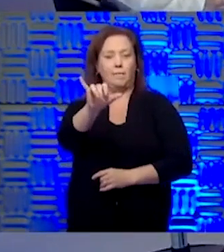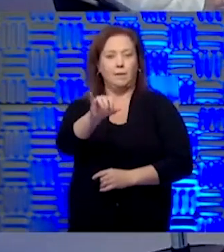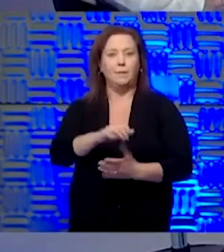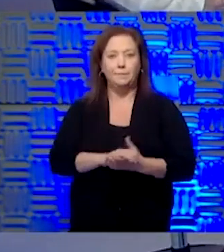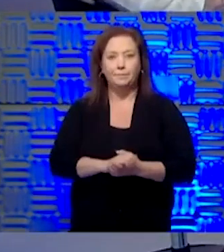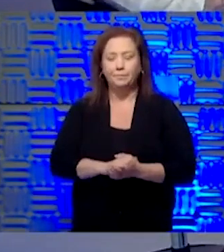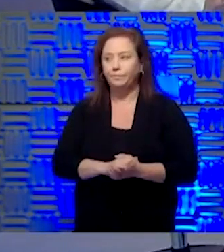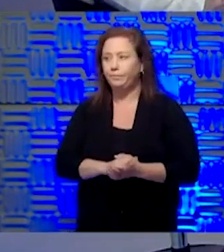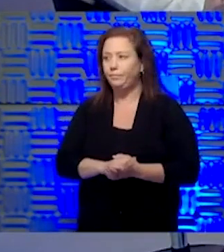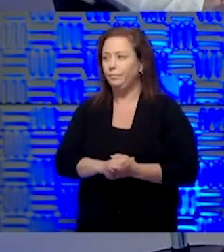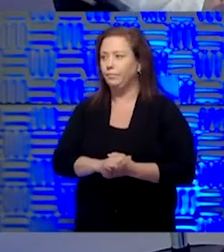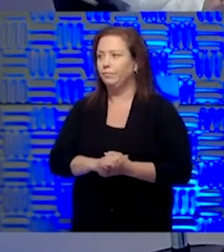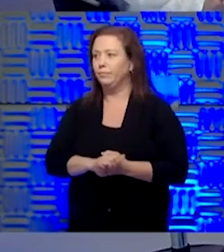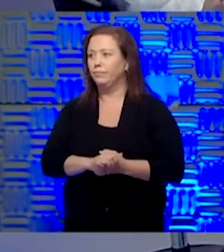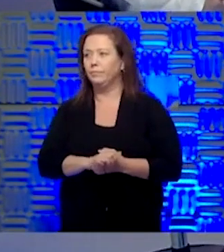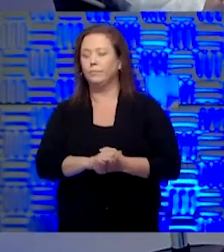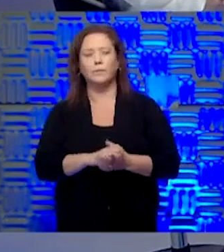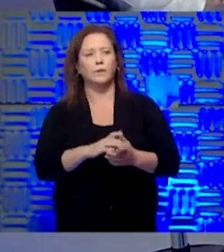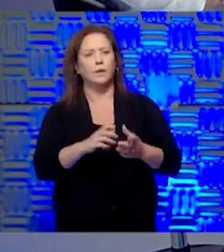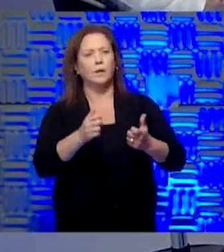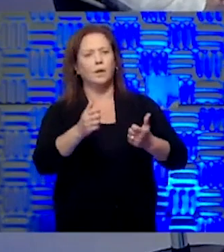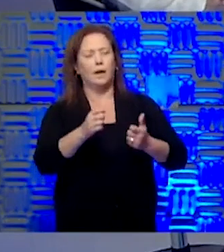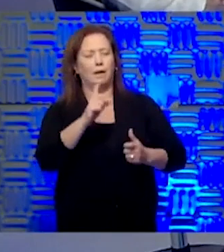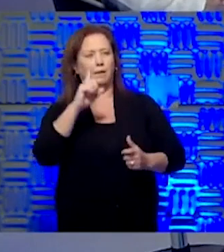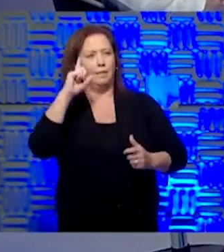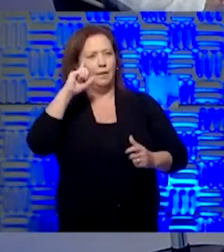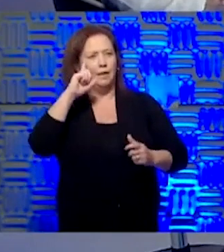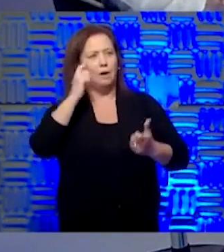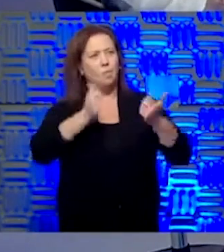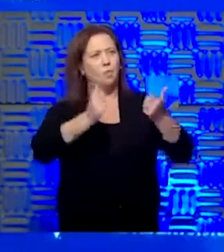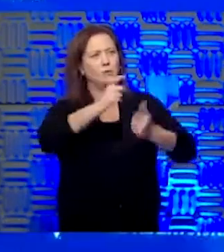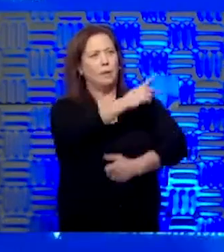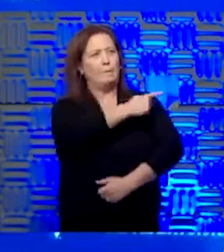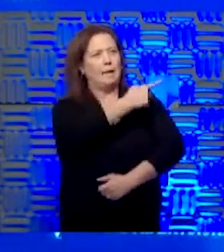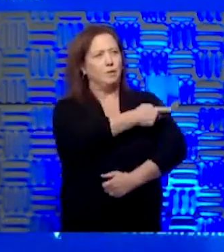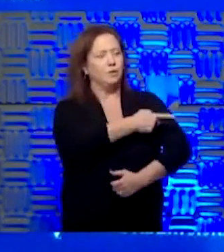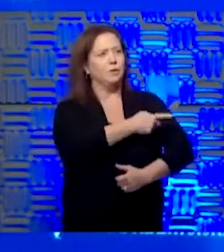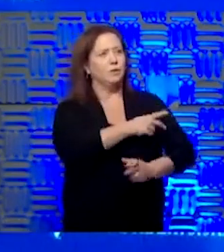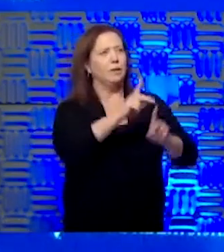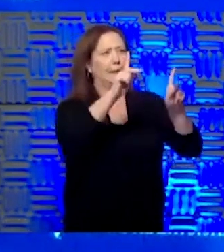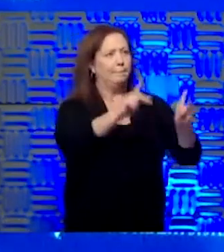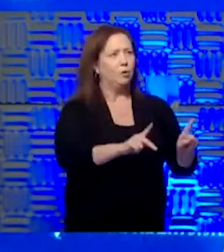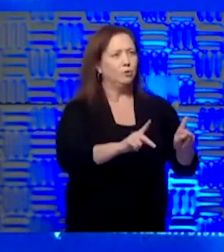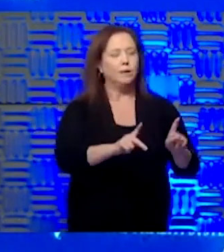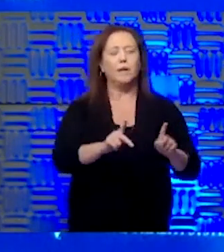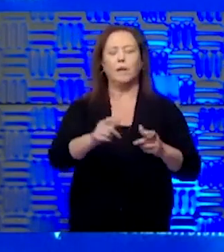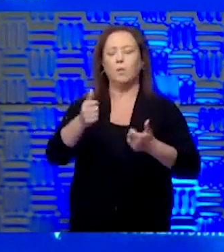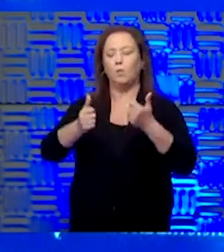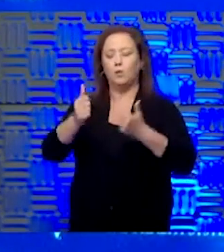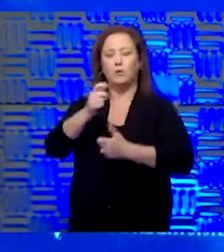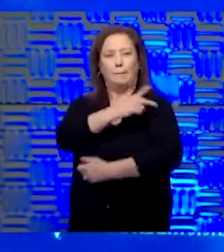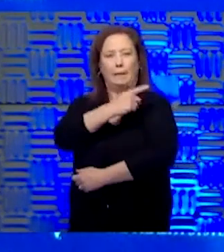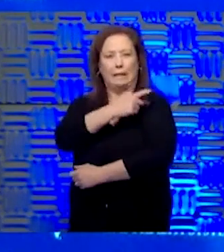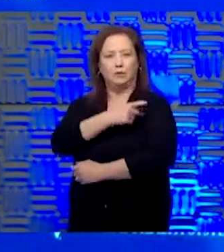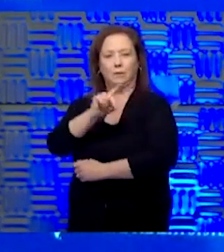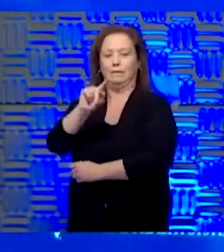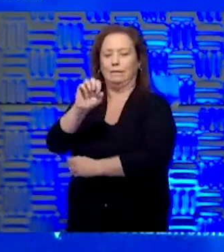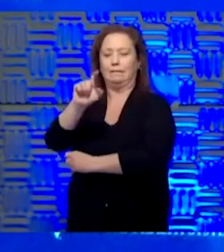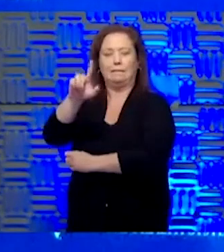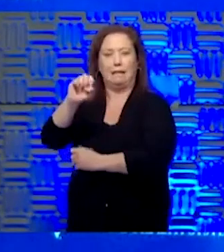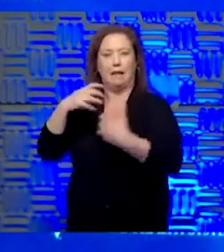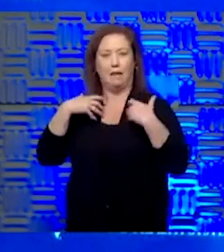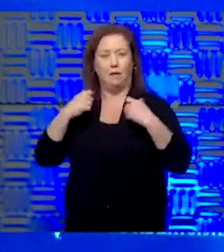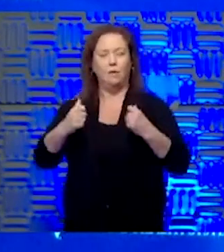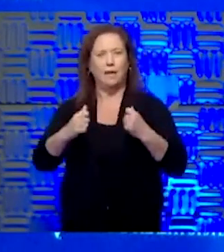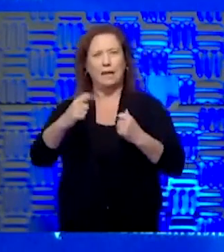interesting. I was trying to think of which patient I'm going to see in person and which not. And there's some I feel like I need to have that in-person visit, and maybe